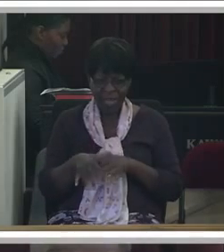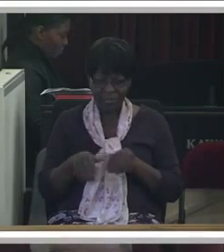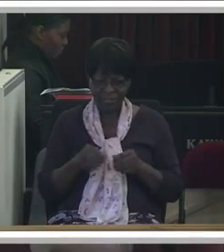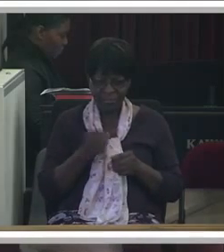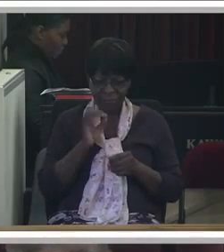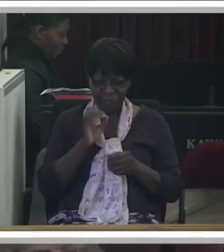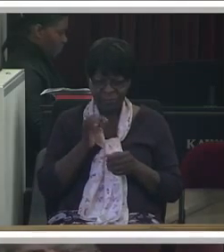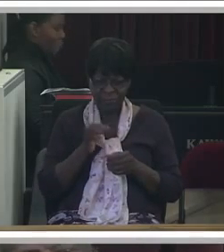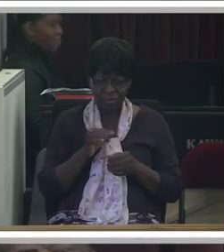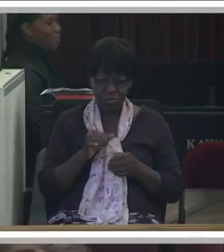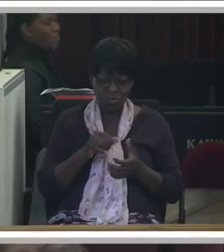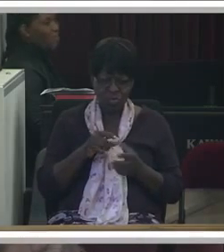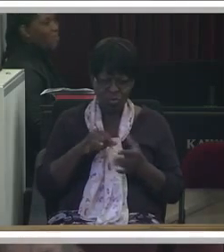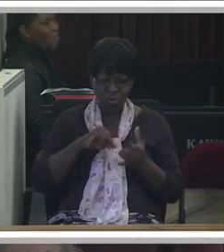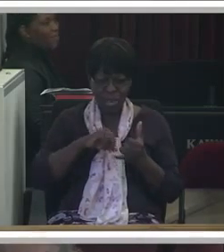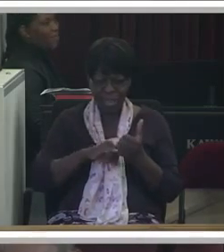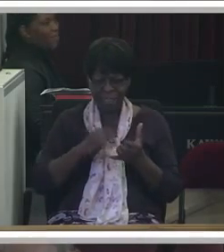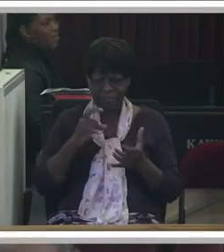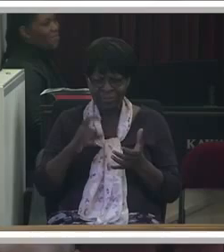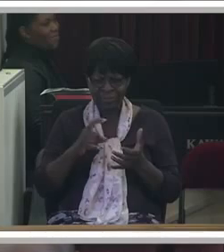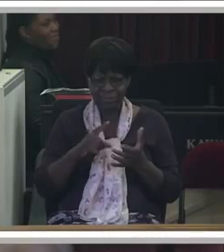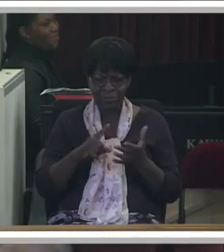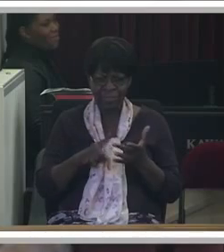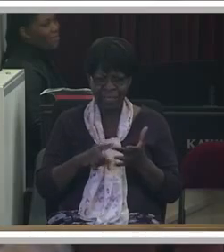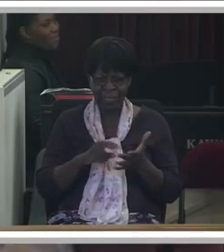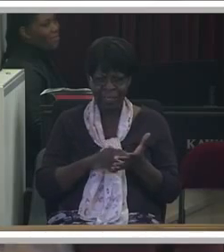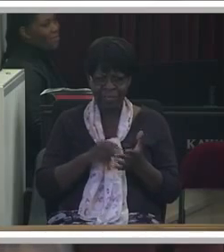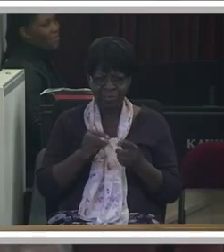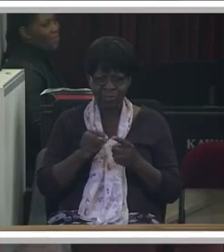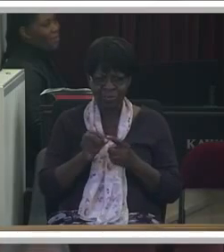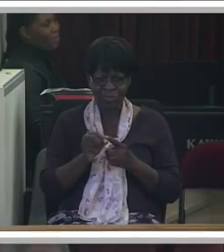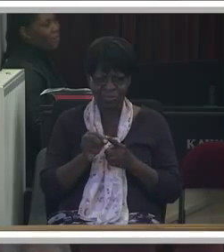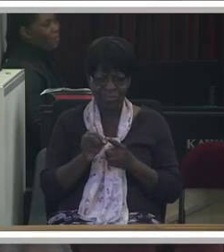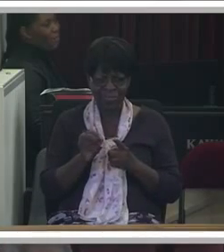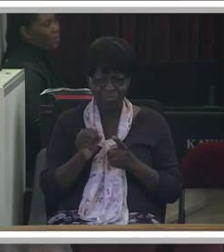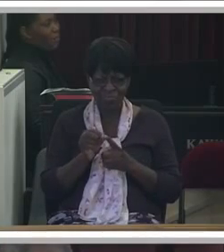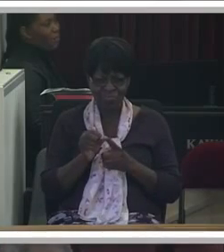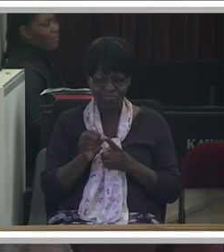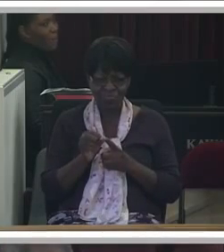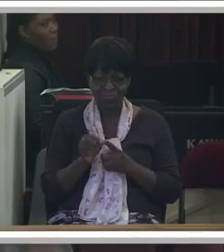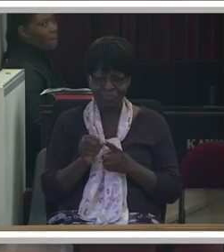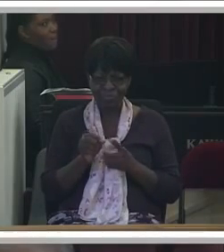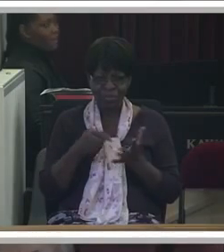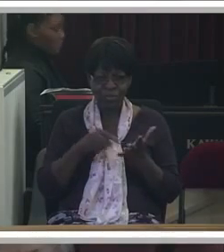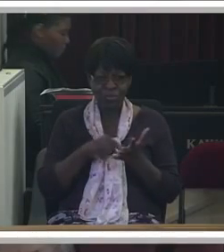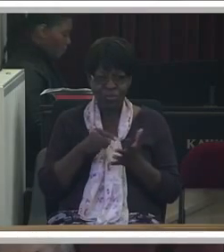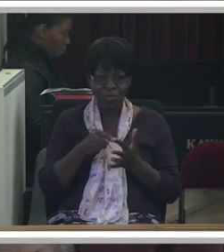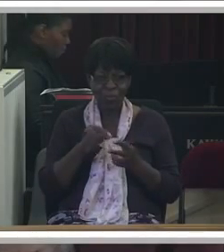No centipede biting anybody. When I was on vacation the other day,